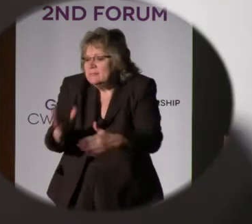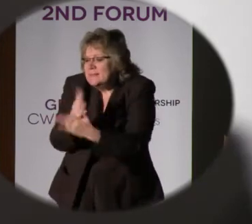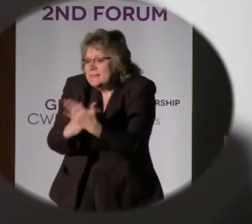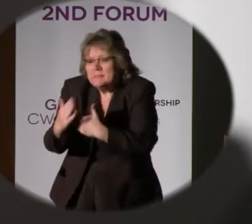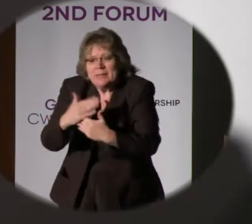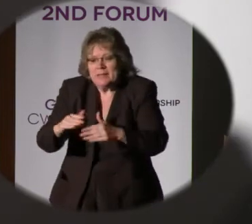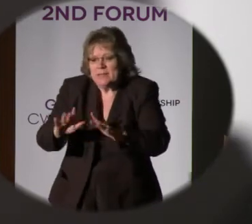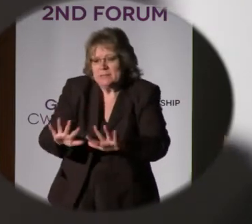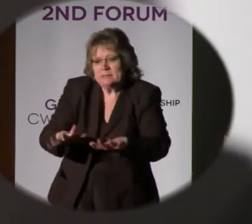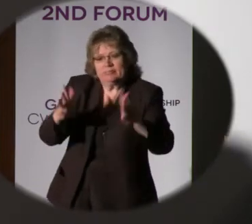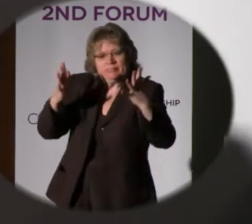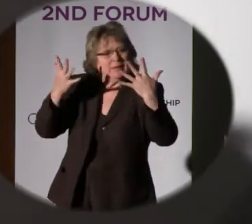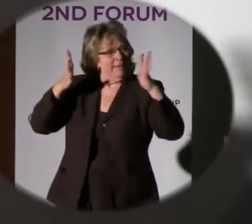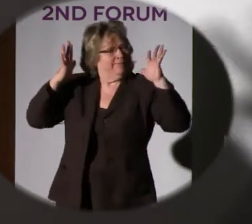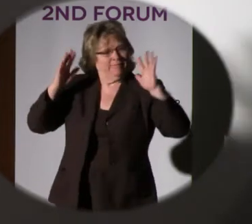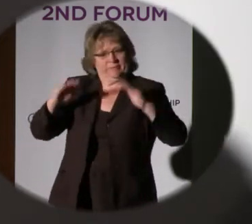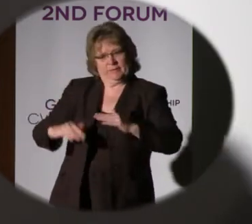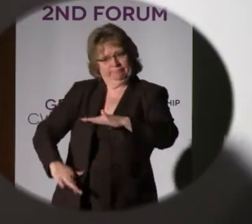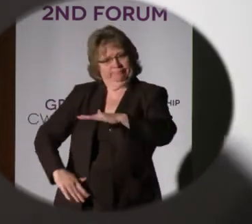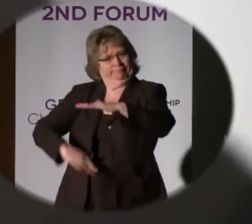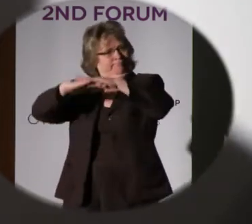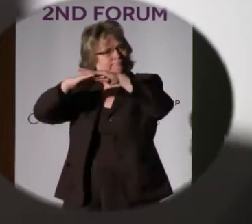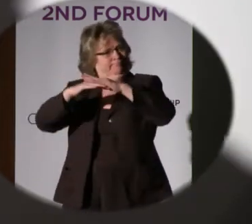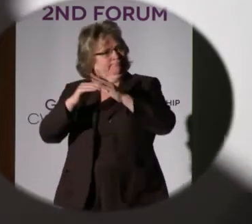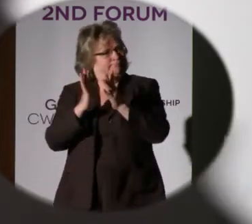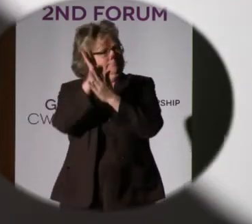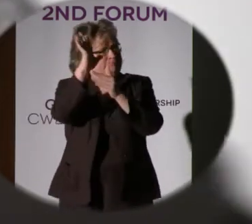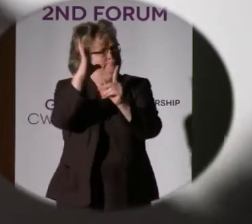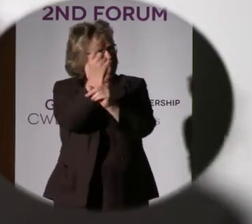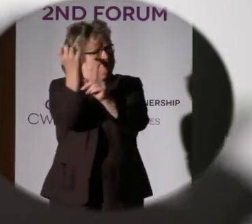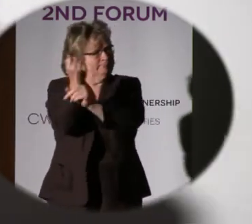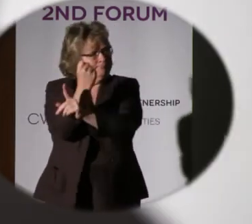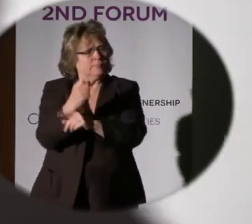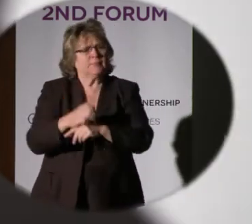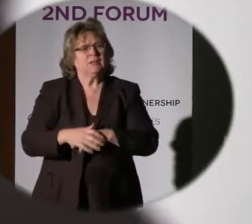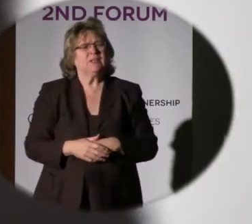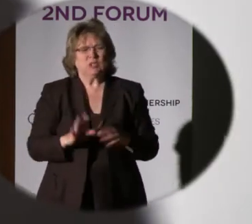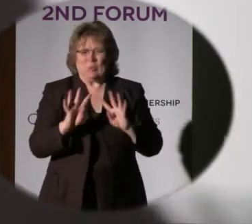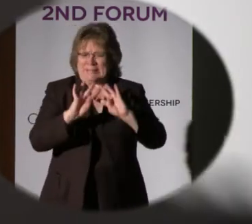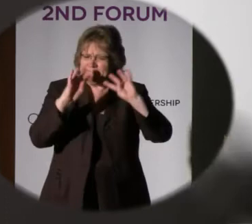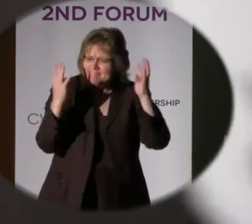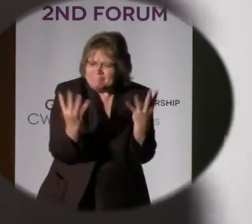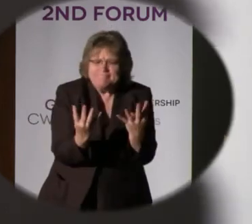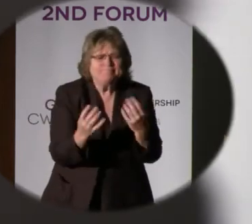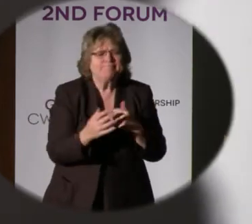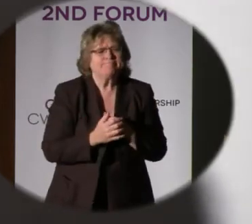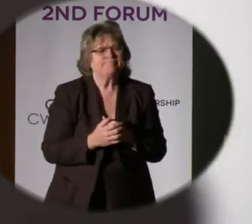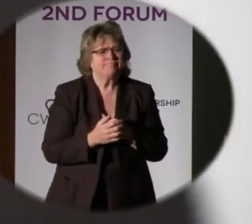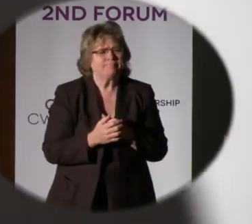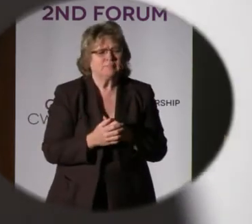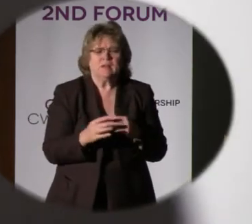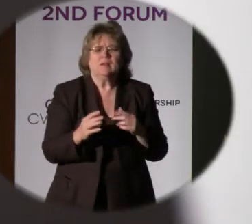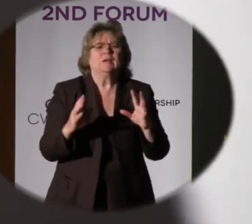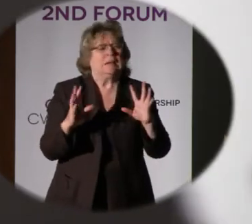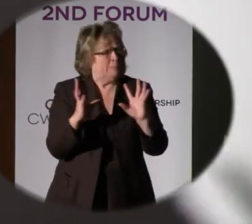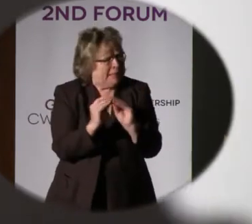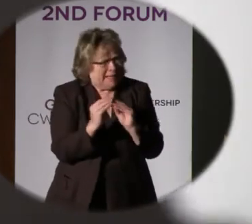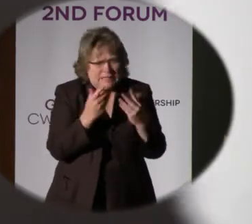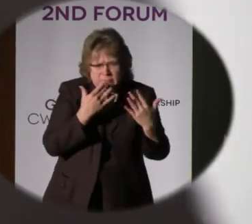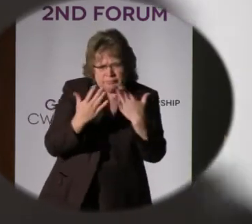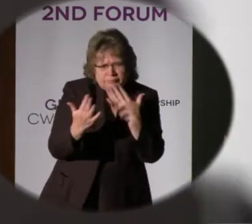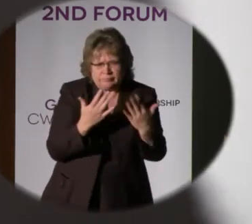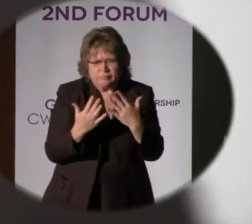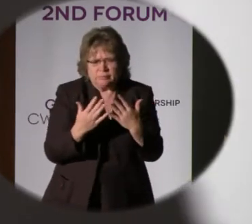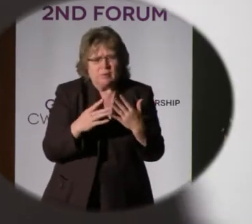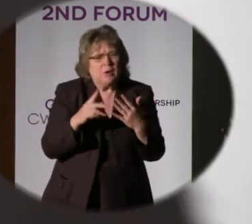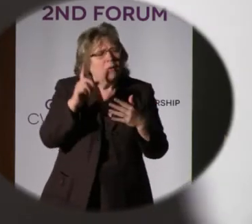So we started now, after that meeting, to put up structures. We crafted a statement of purpose because we realized